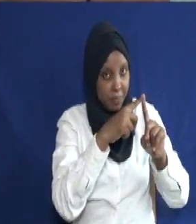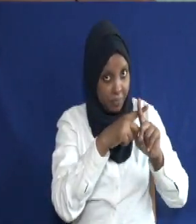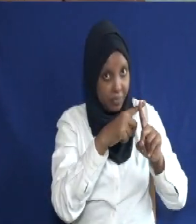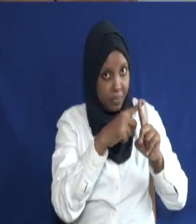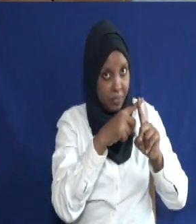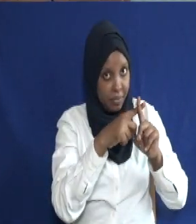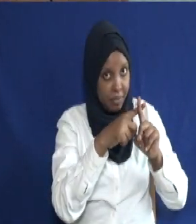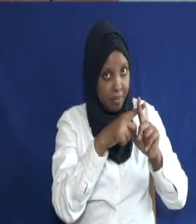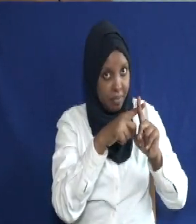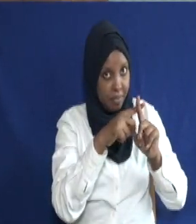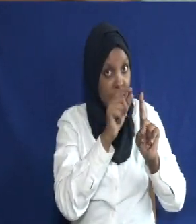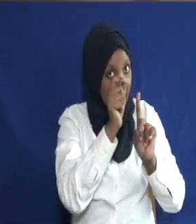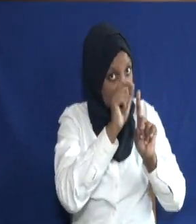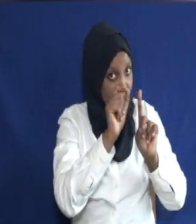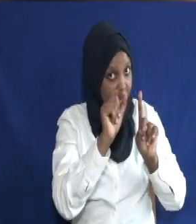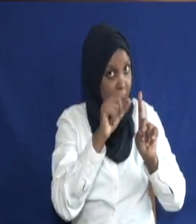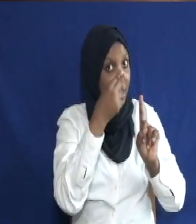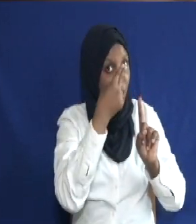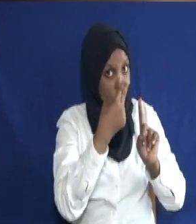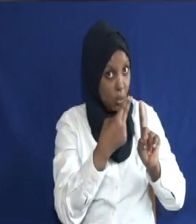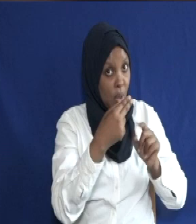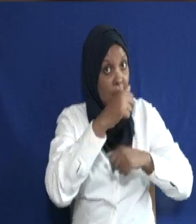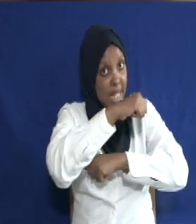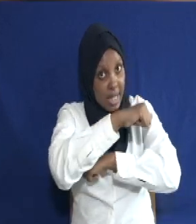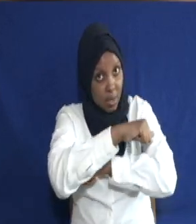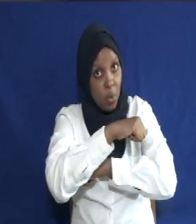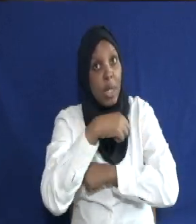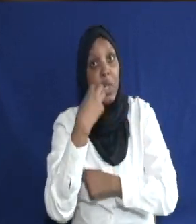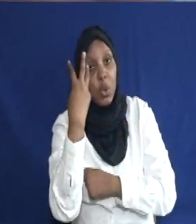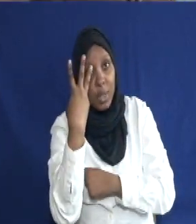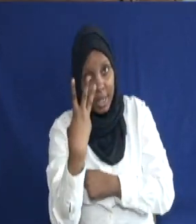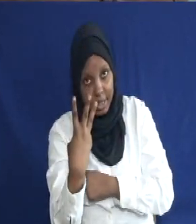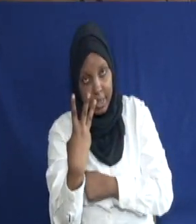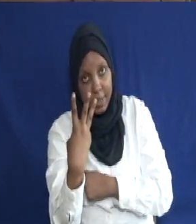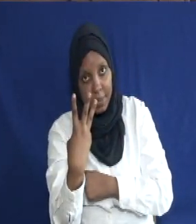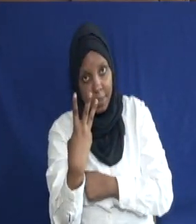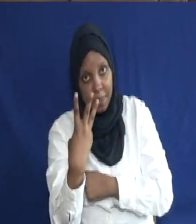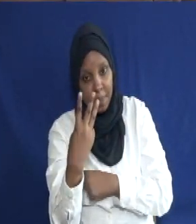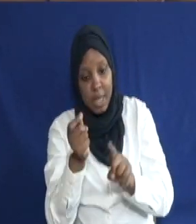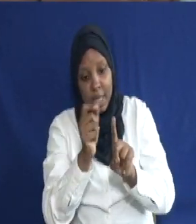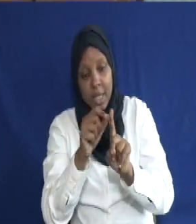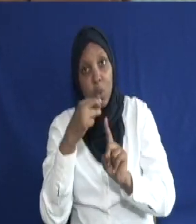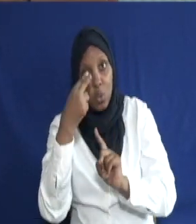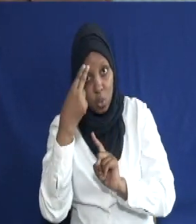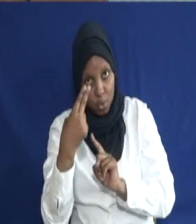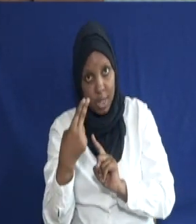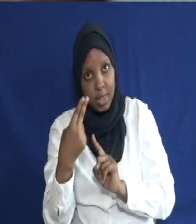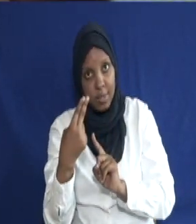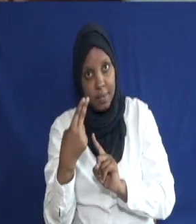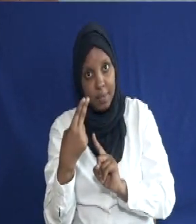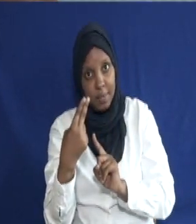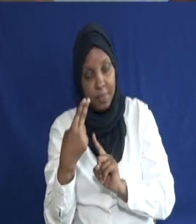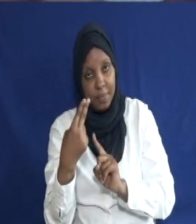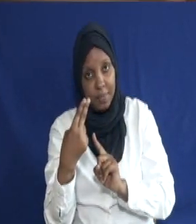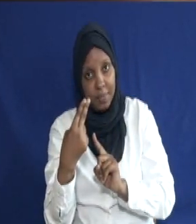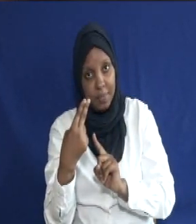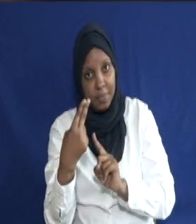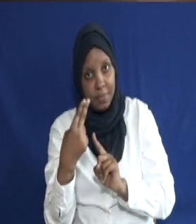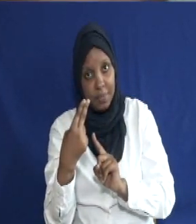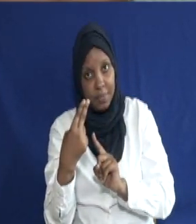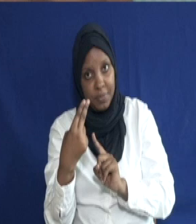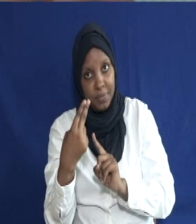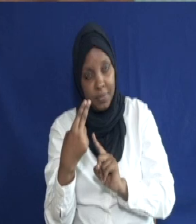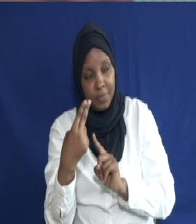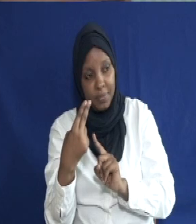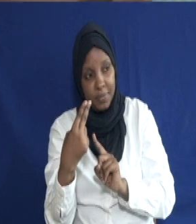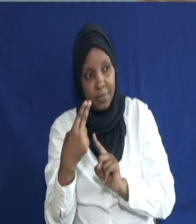equal. X squared is equal to 3 squared. So if exponents are